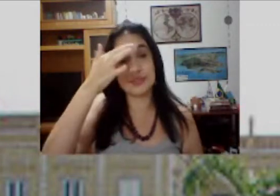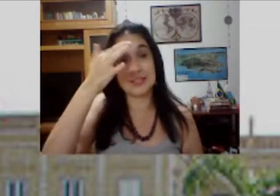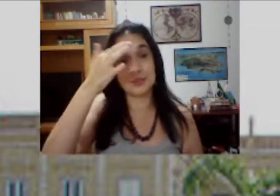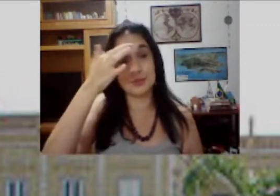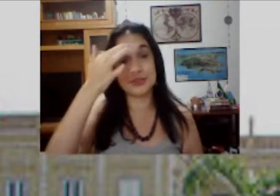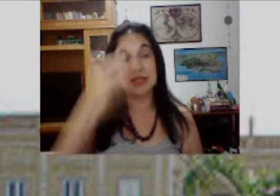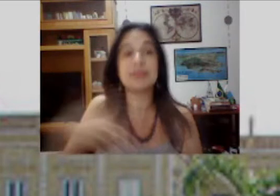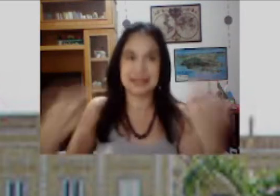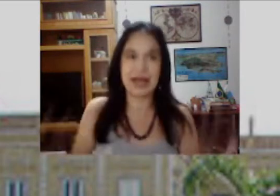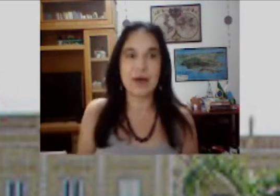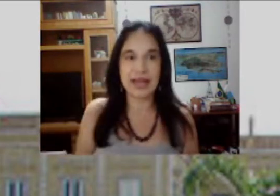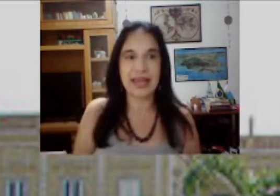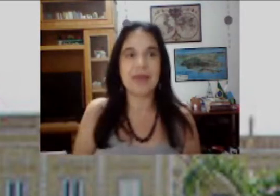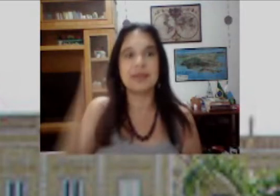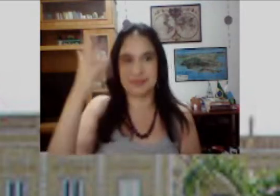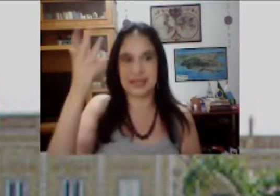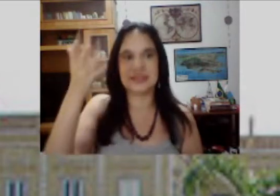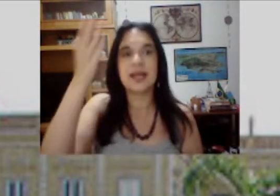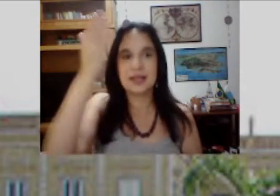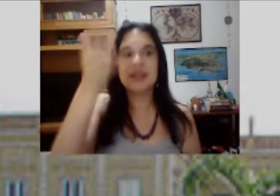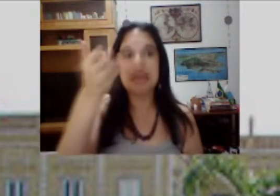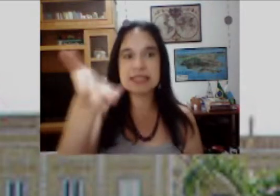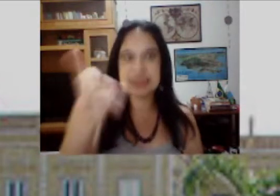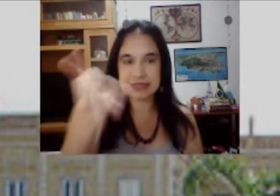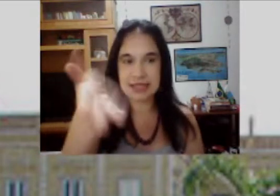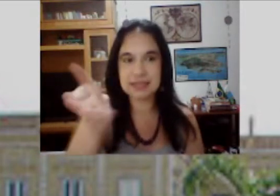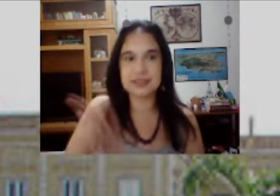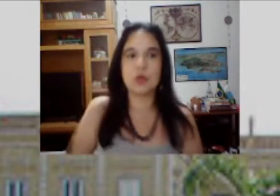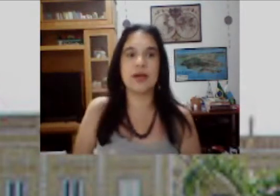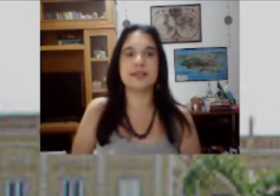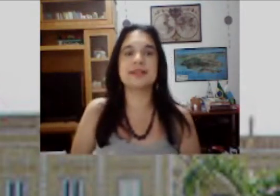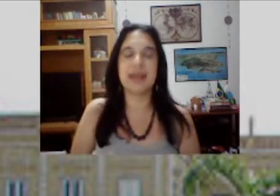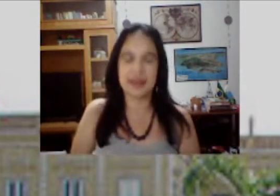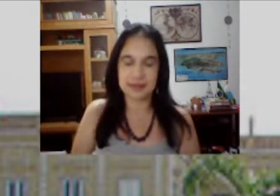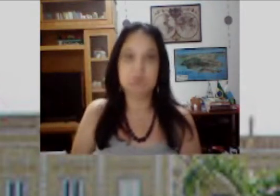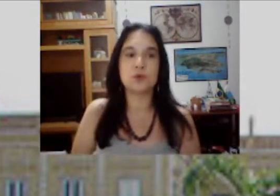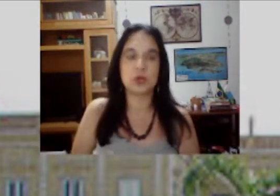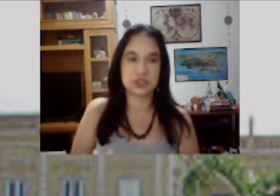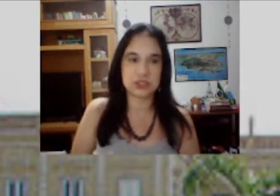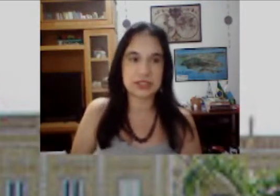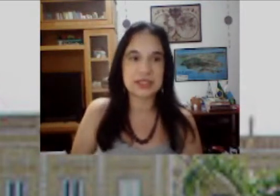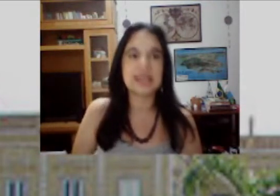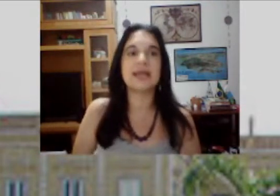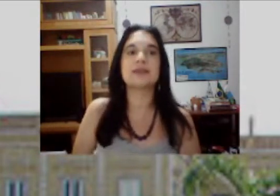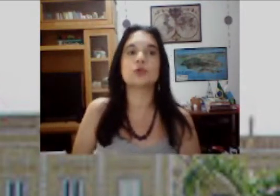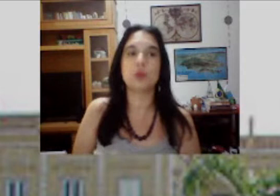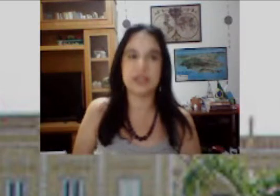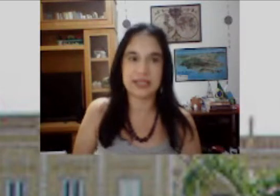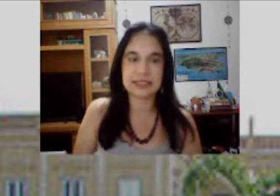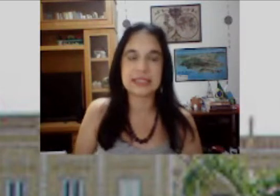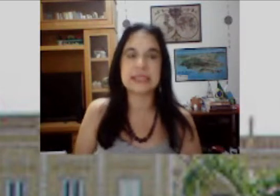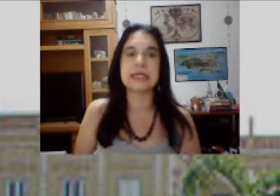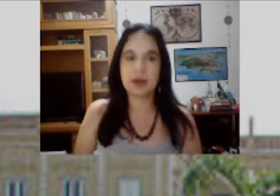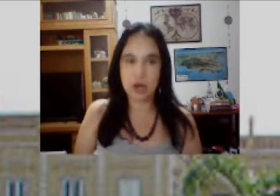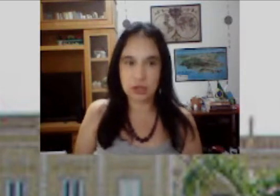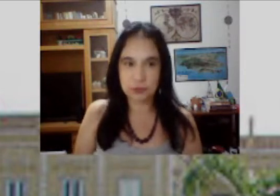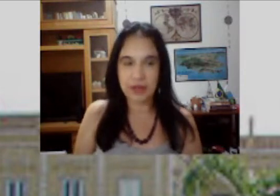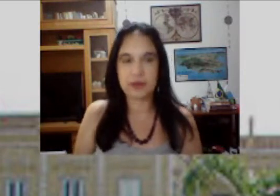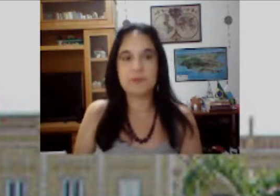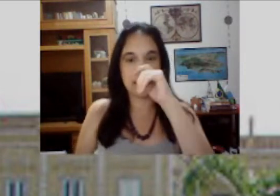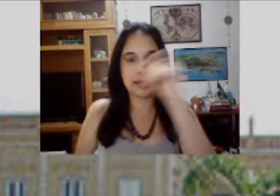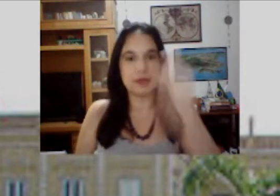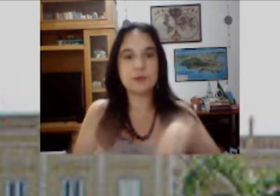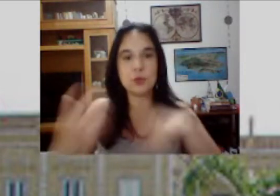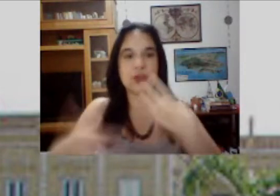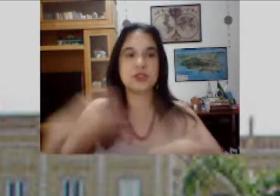this particular museum. But now I am. And yes, this is the one that, unfortunately, in 2018, caught on